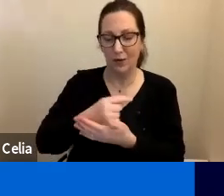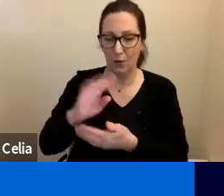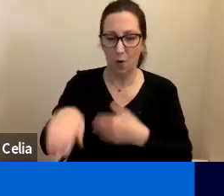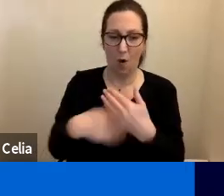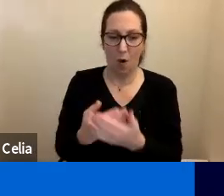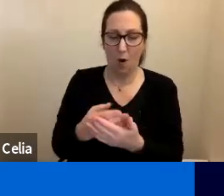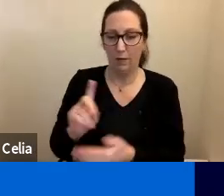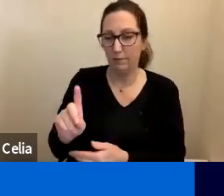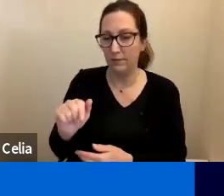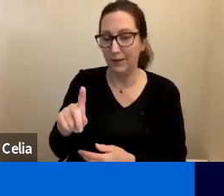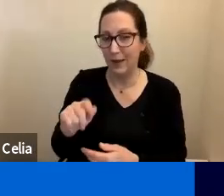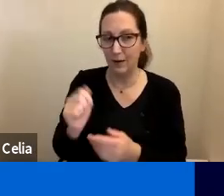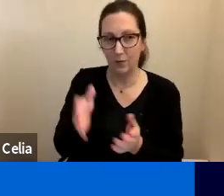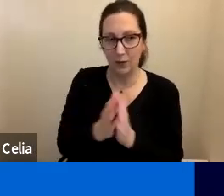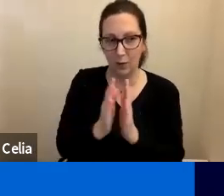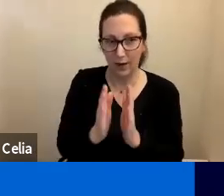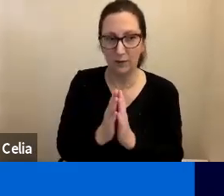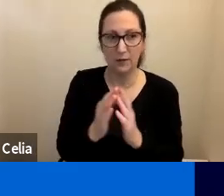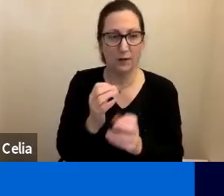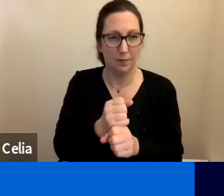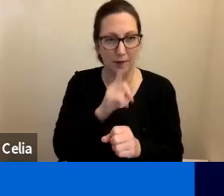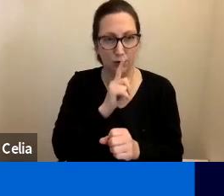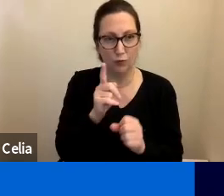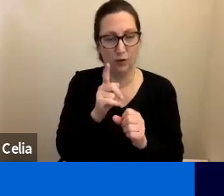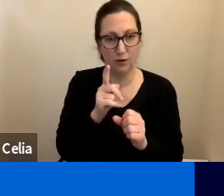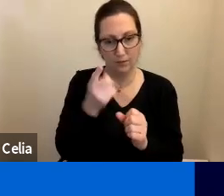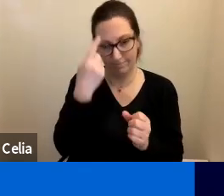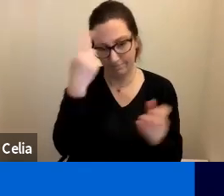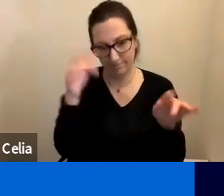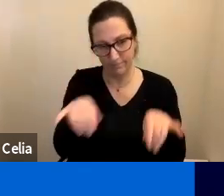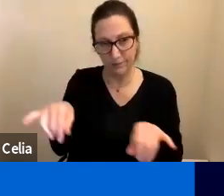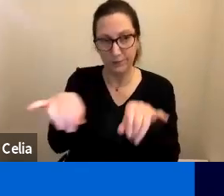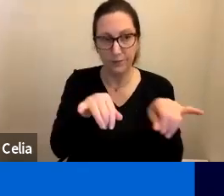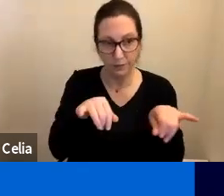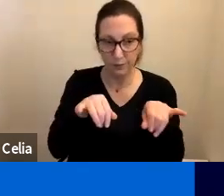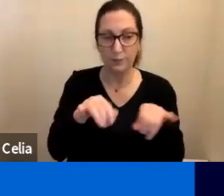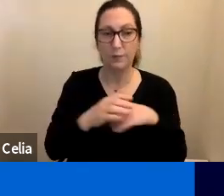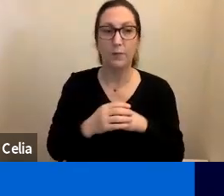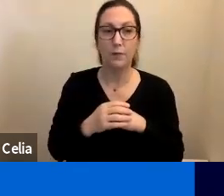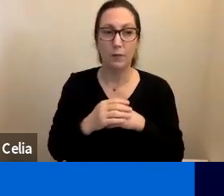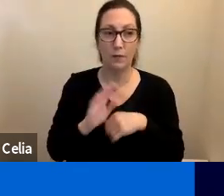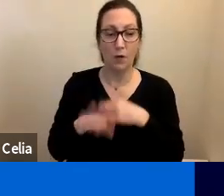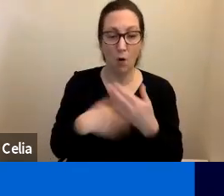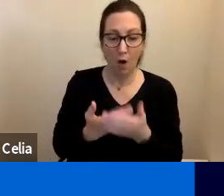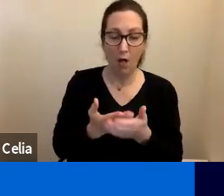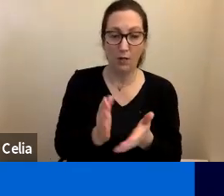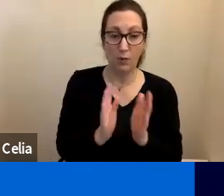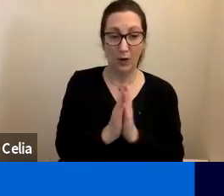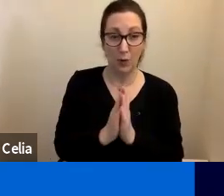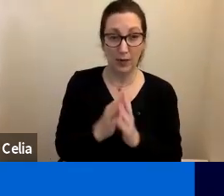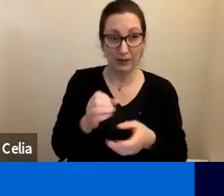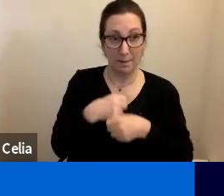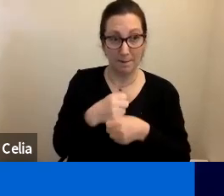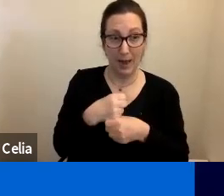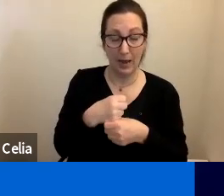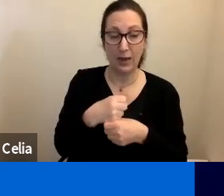are all on the same page and that all of the requests that have been made